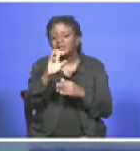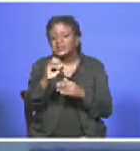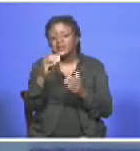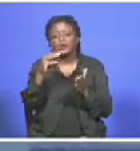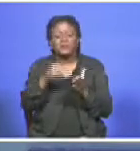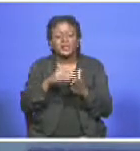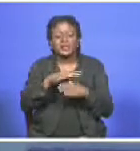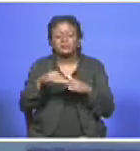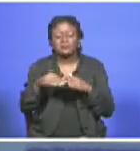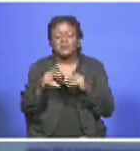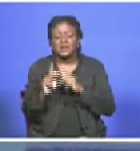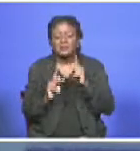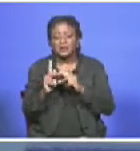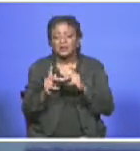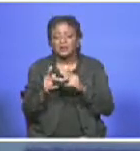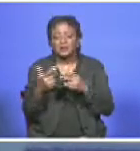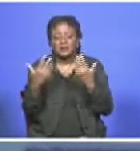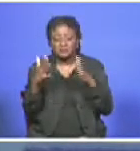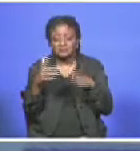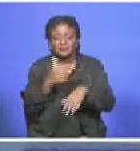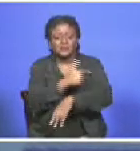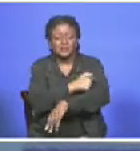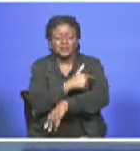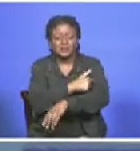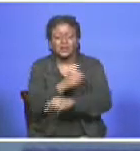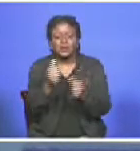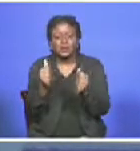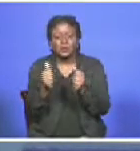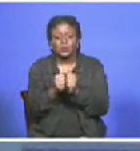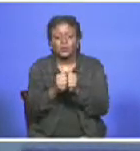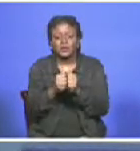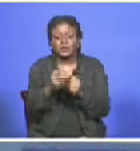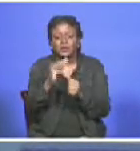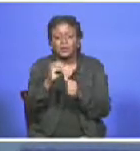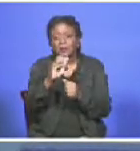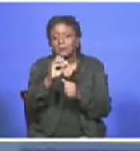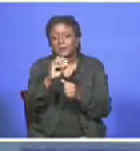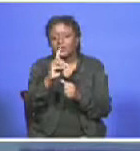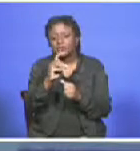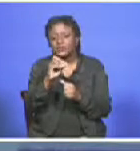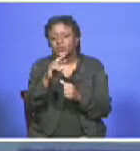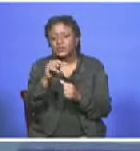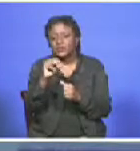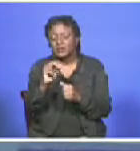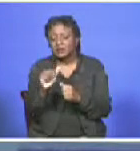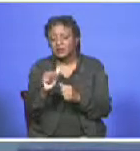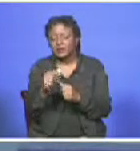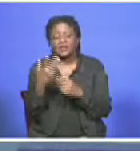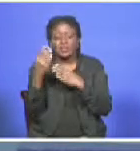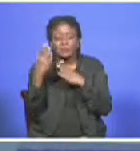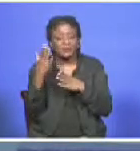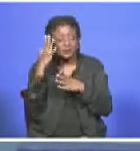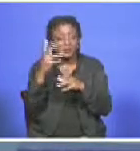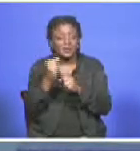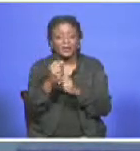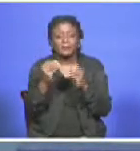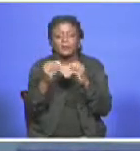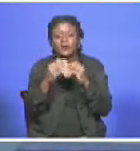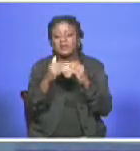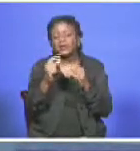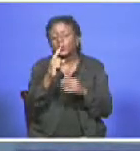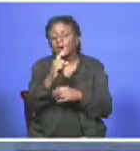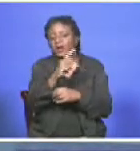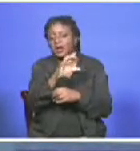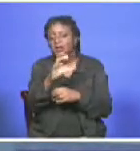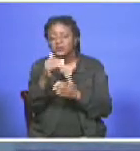two authorized drugs by the Centers for Disease Control. The Bahamas, however, will receive more than 100,000 doses of